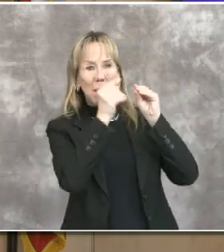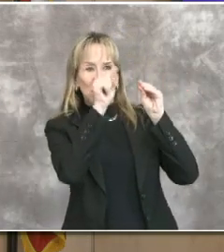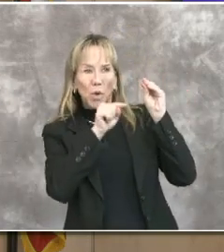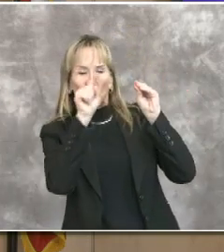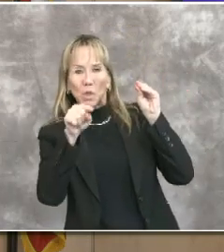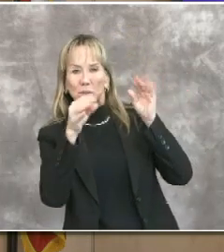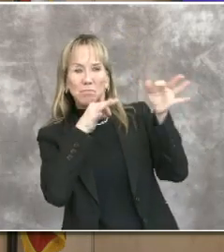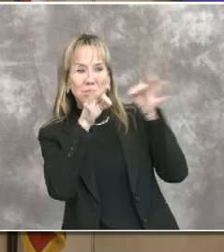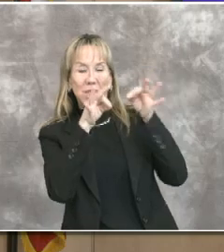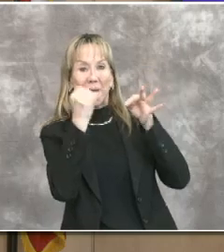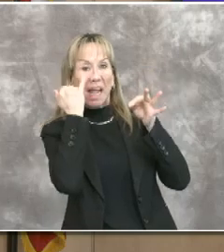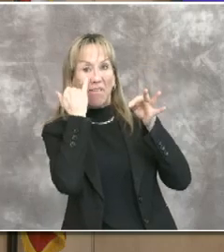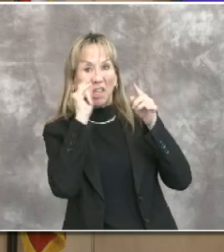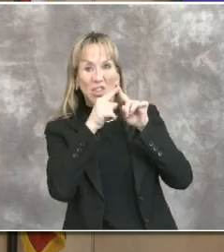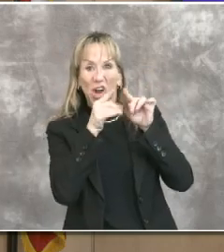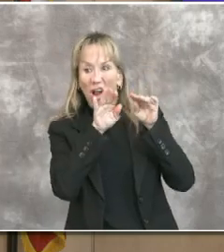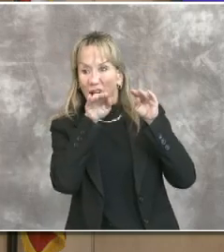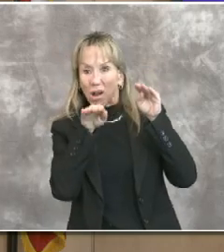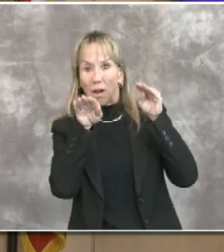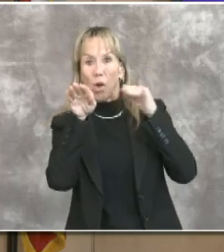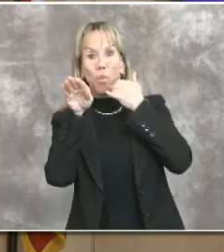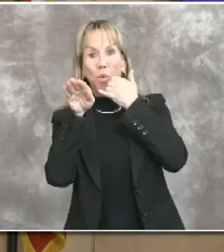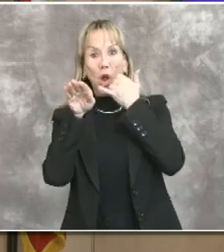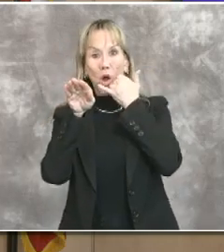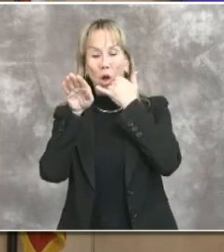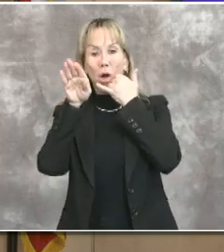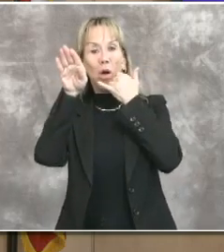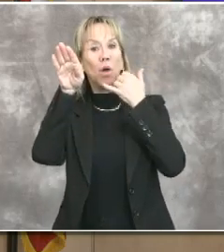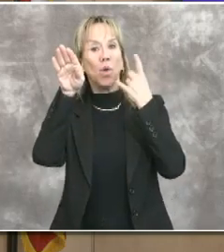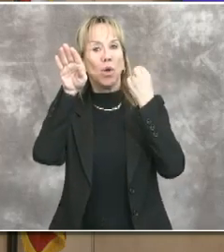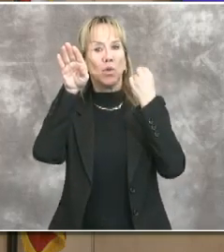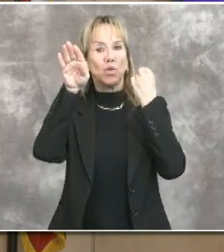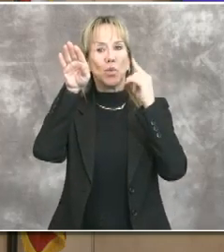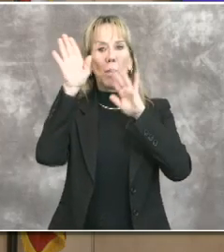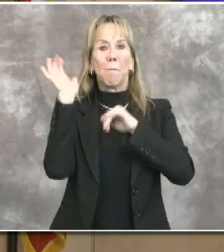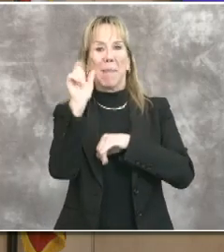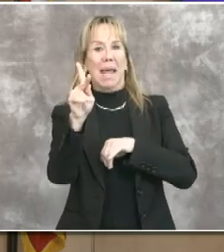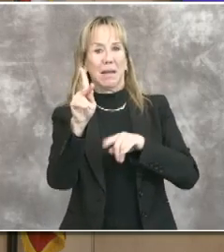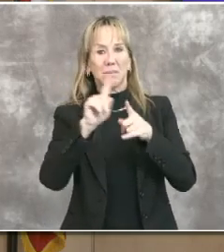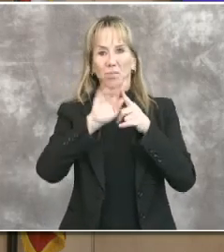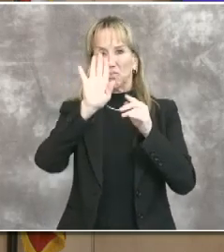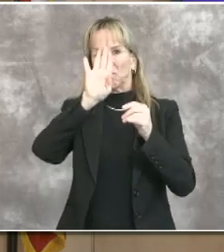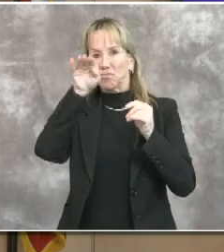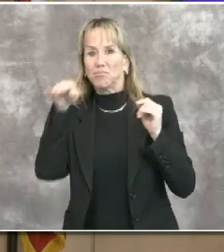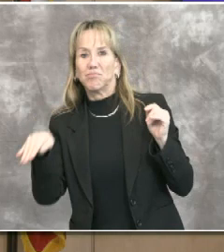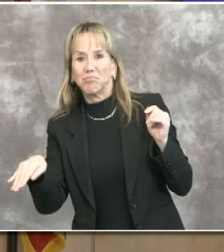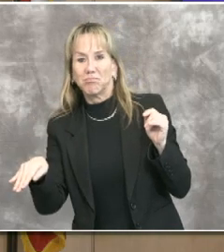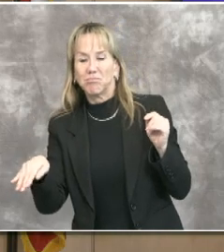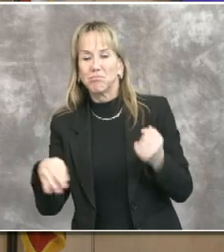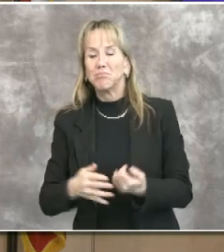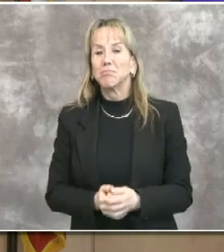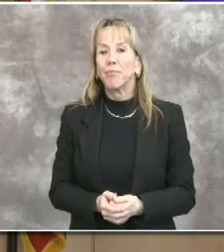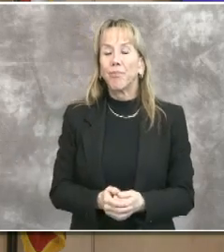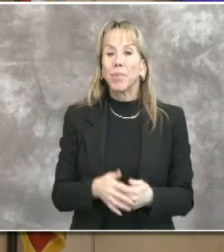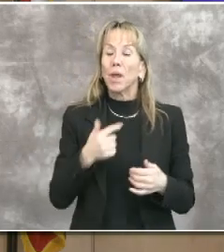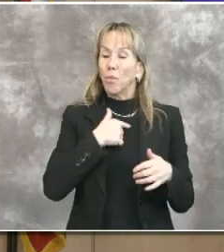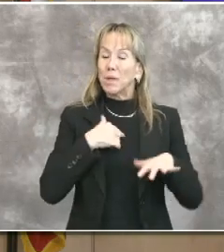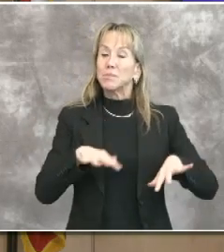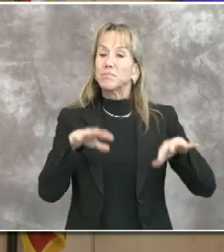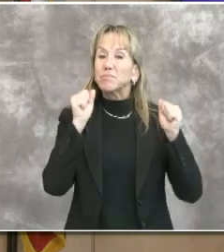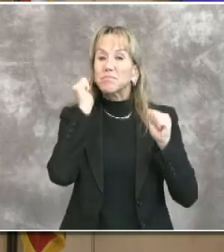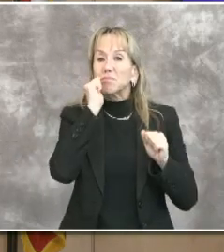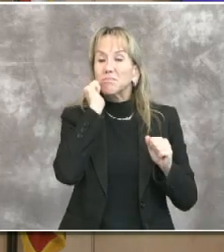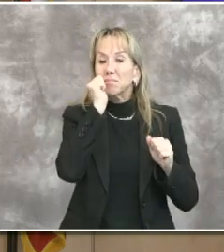direction, what we need to know that tells us that we need to move in the opposite direction. We have taken action daily to